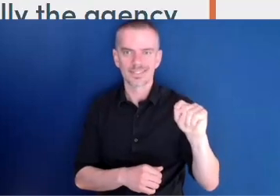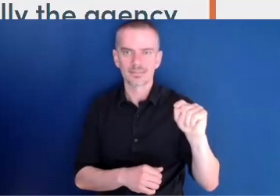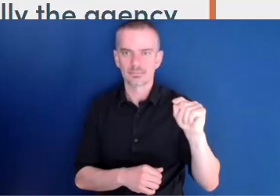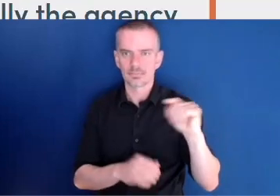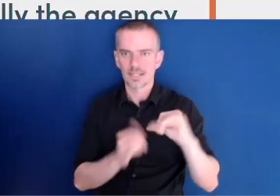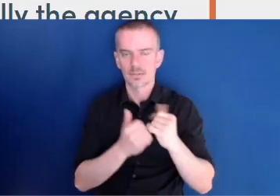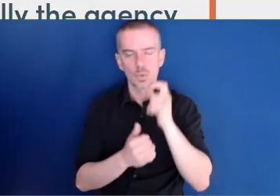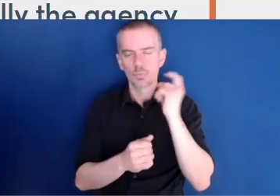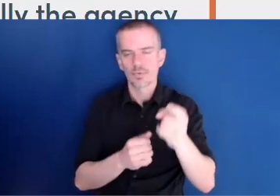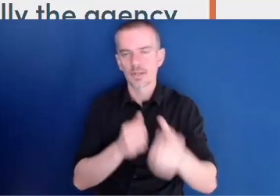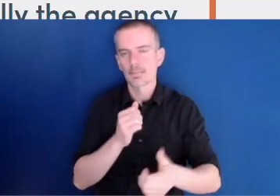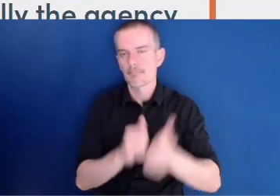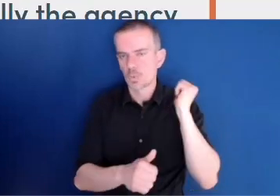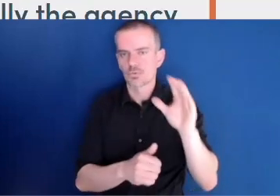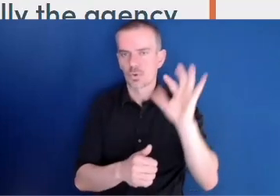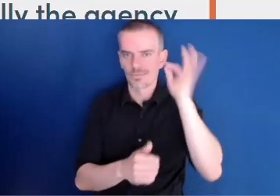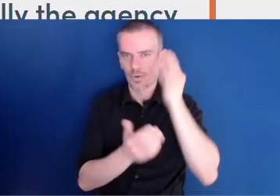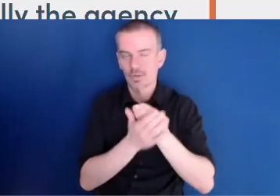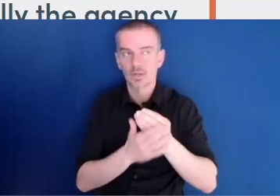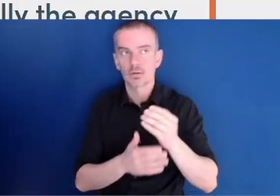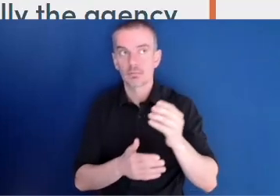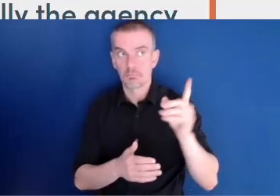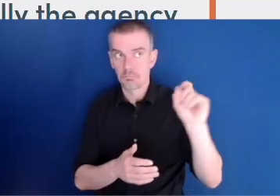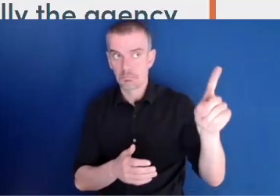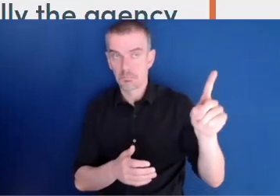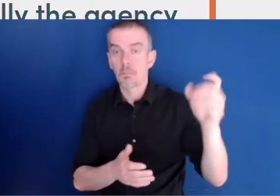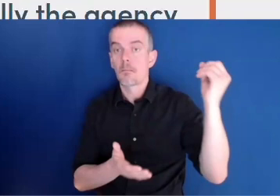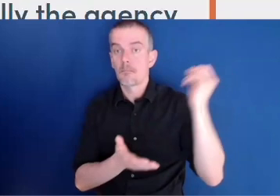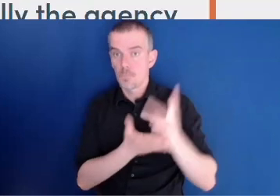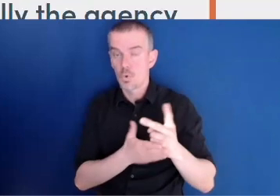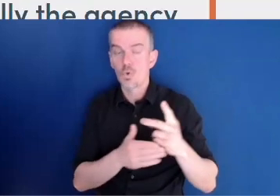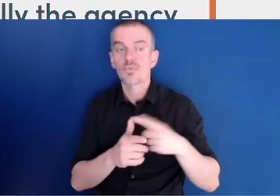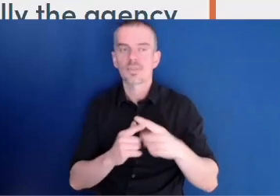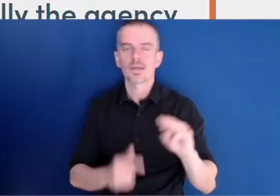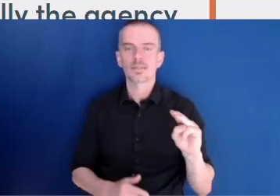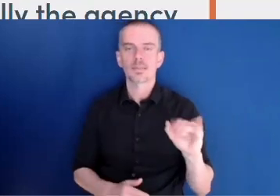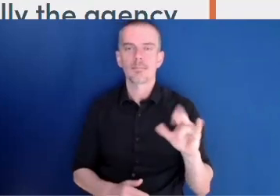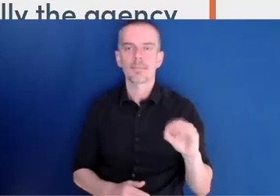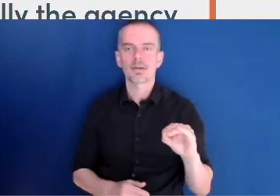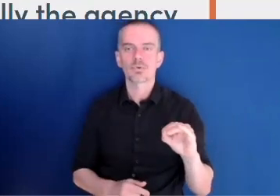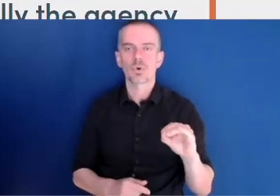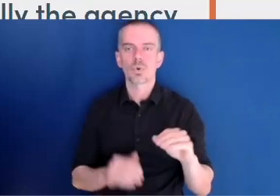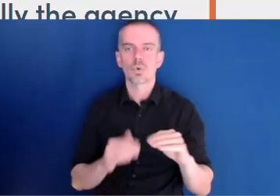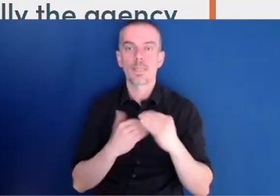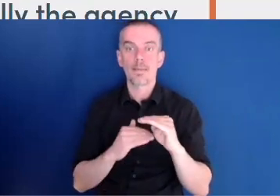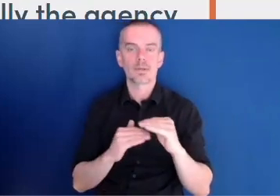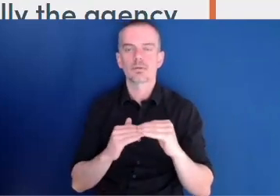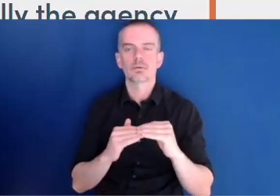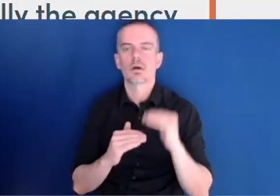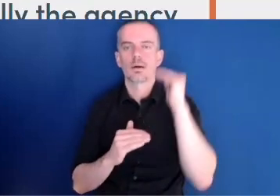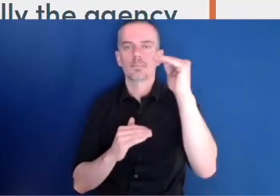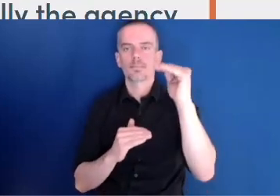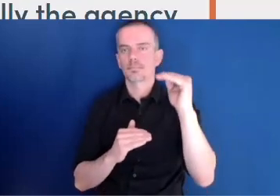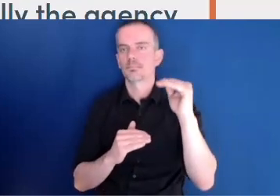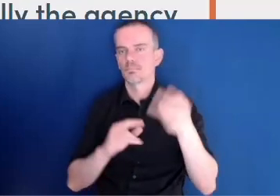funding, if they approve that, then you can increase the micro purchase threshold. And so this can be very helpful for organizations that are